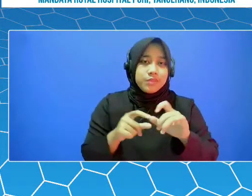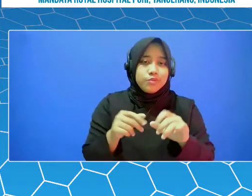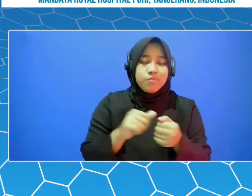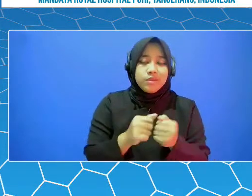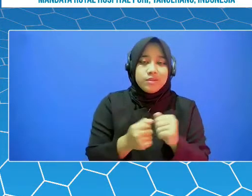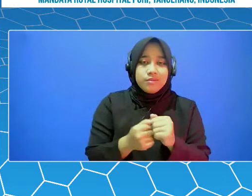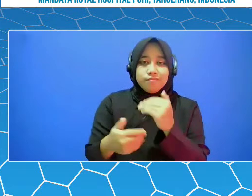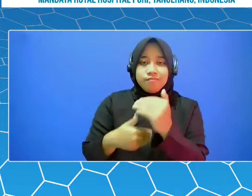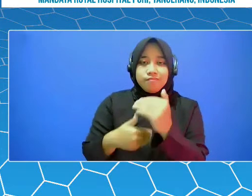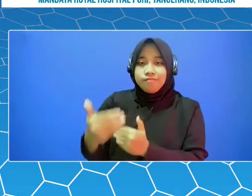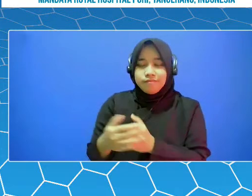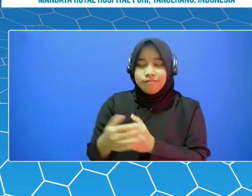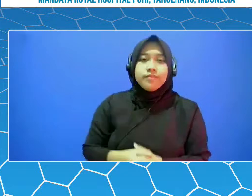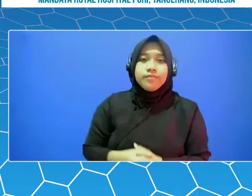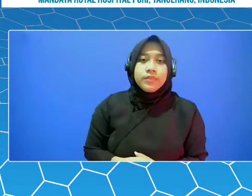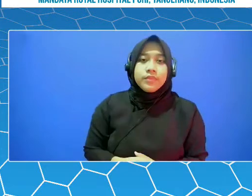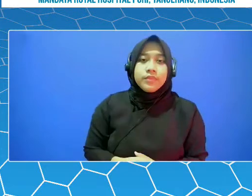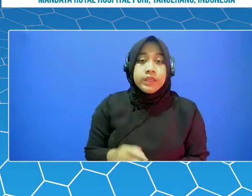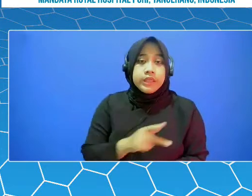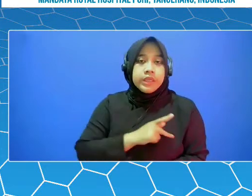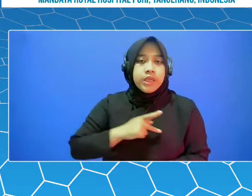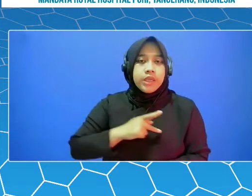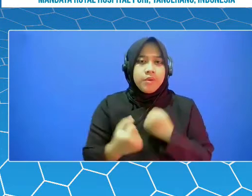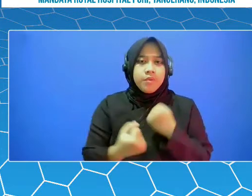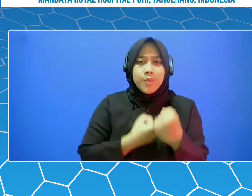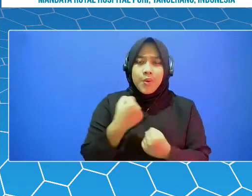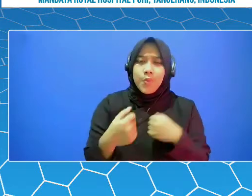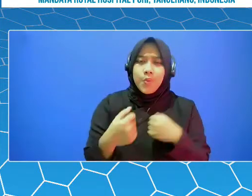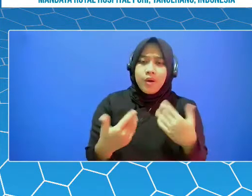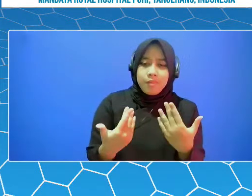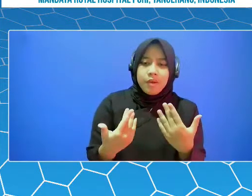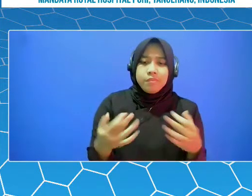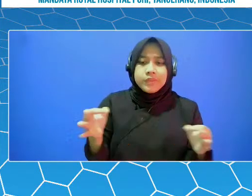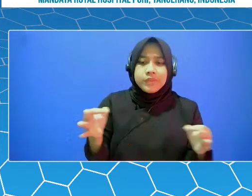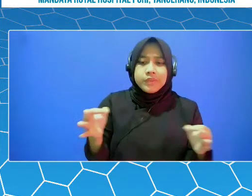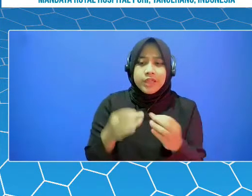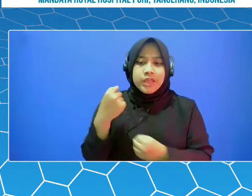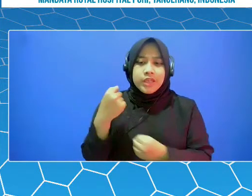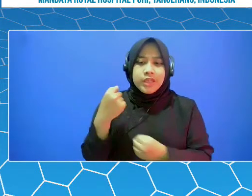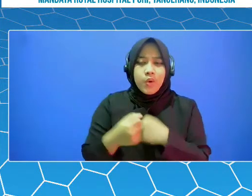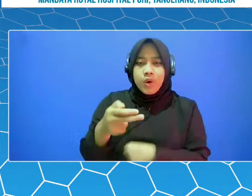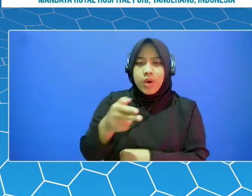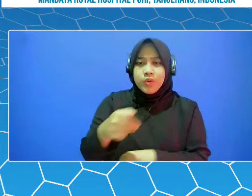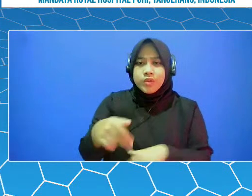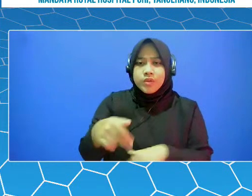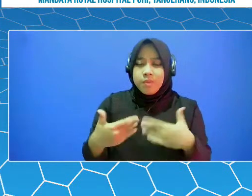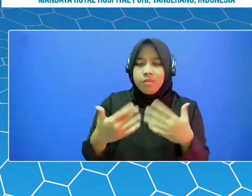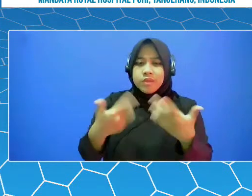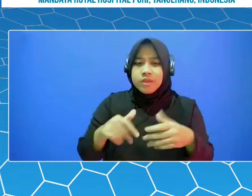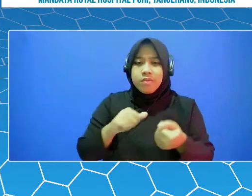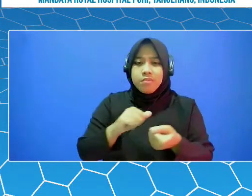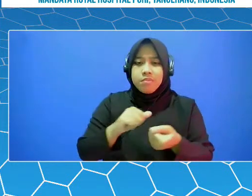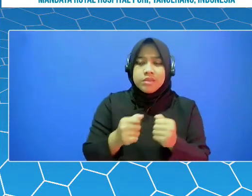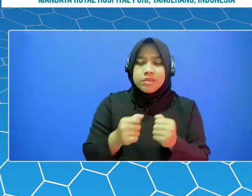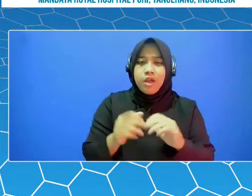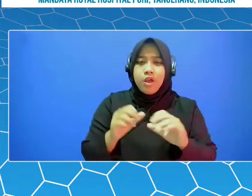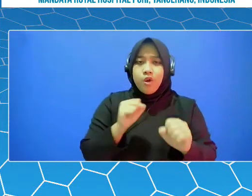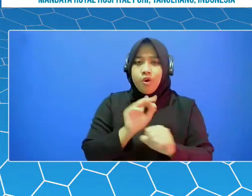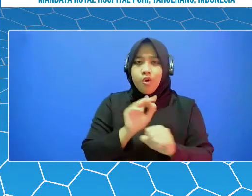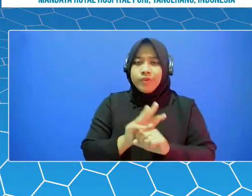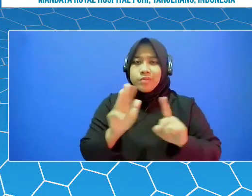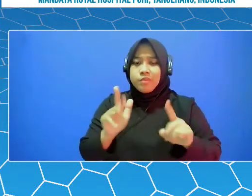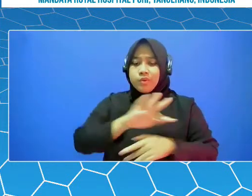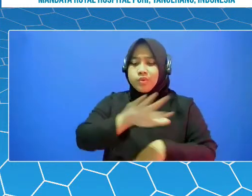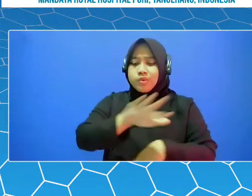So that we do the approaches taken in Indonesia. The first is resolving the COVID-19 pandemic problems from all of the stakeholders, including the government